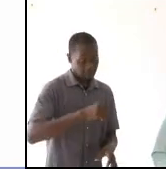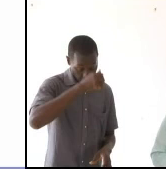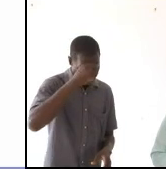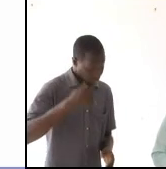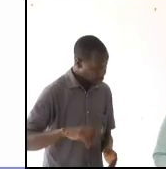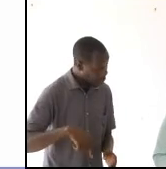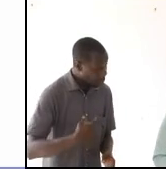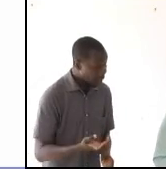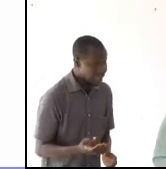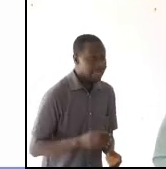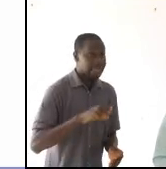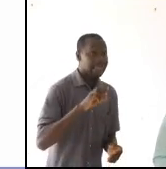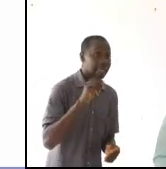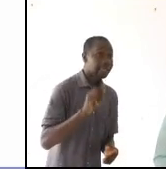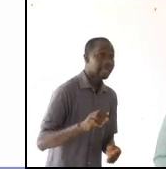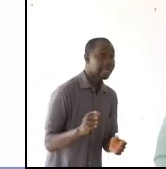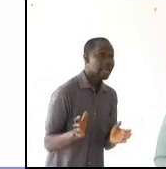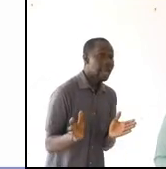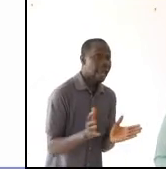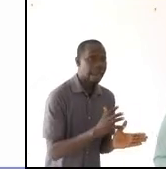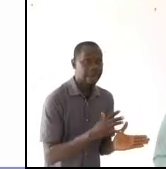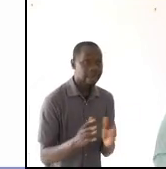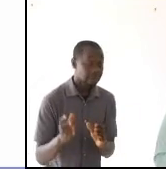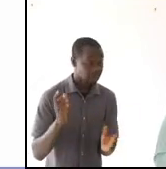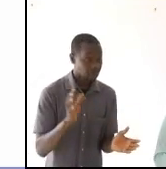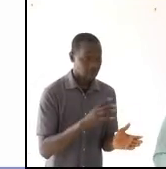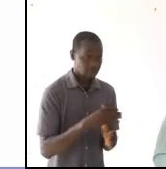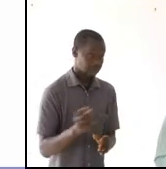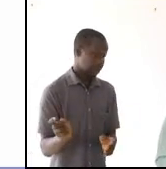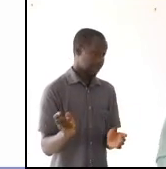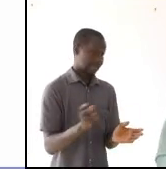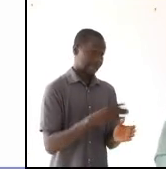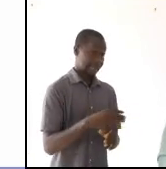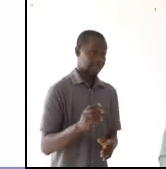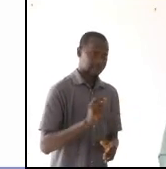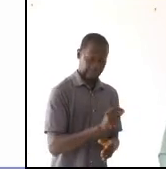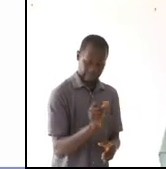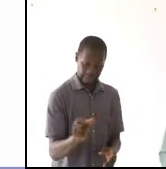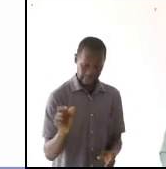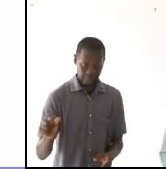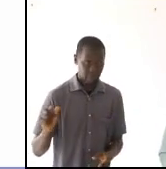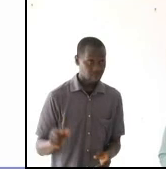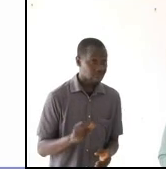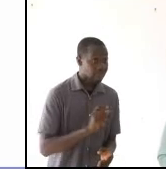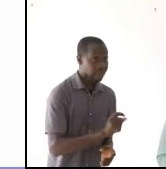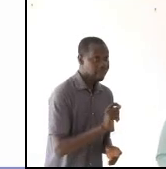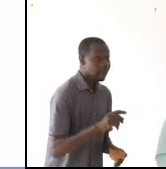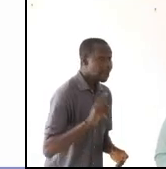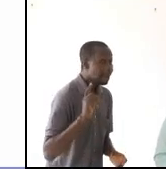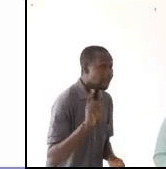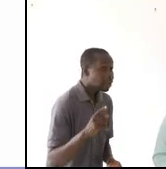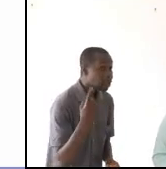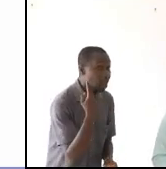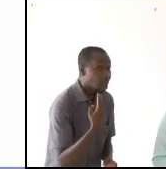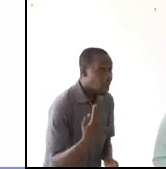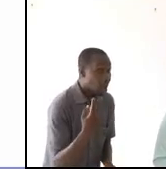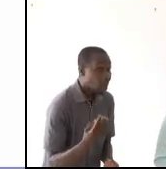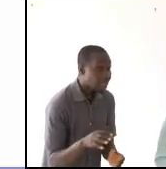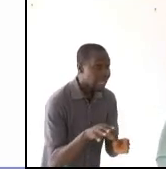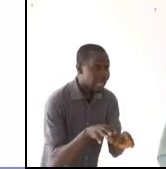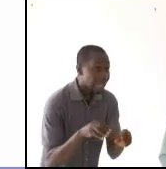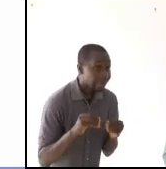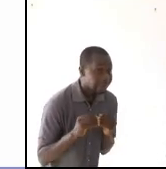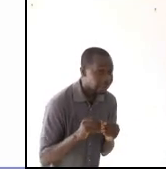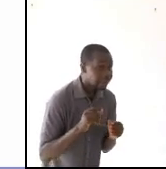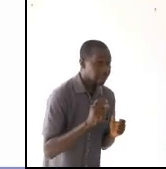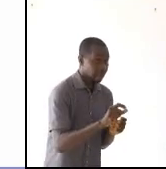like a radio signal which is transmitted to everyone with a radio, but only received by those people